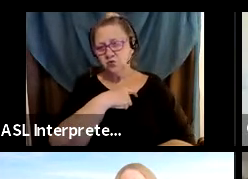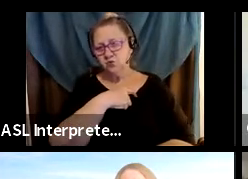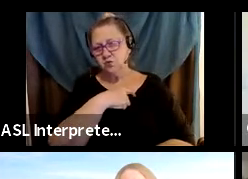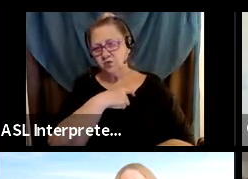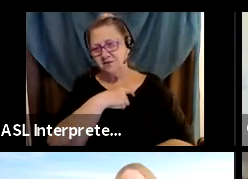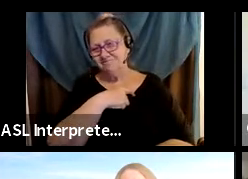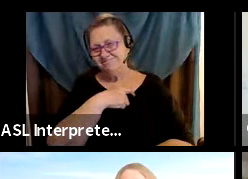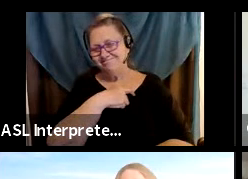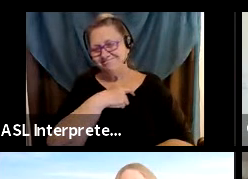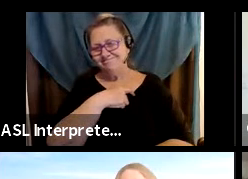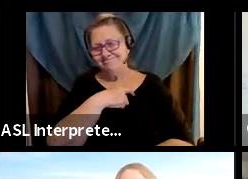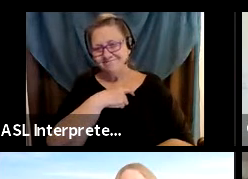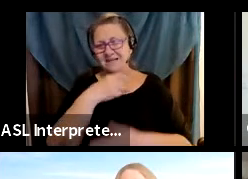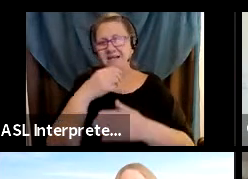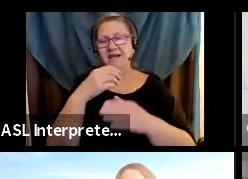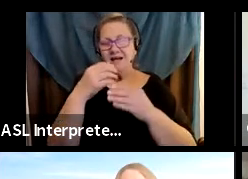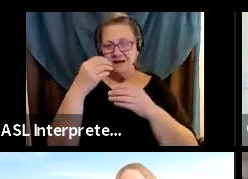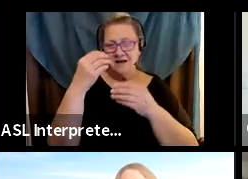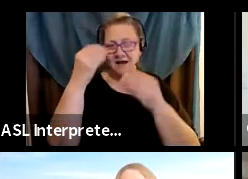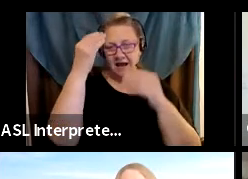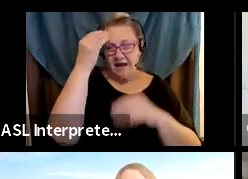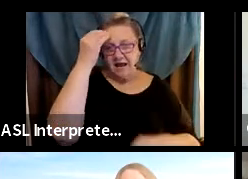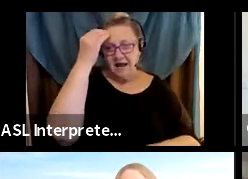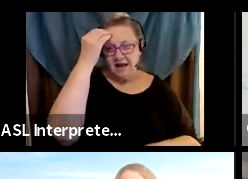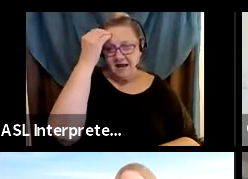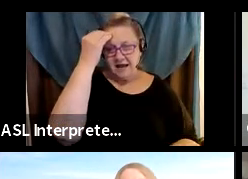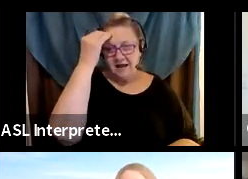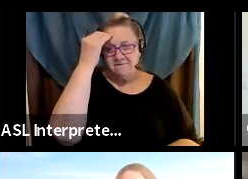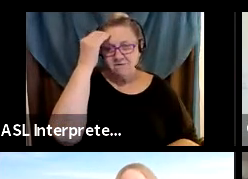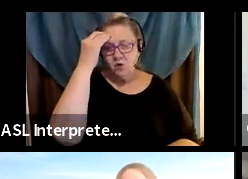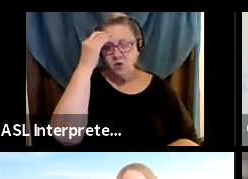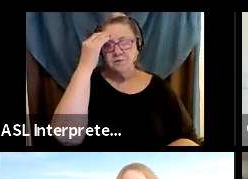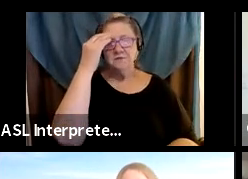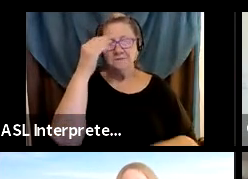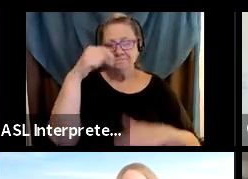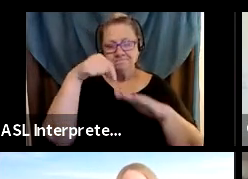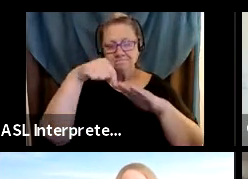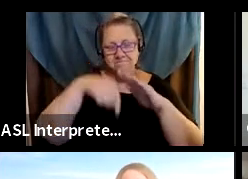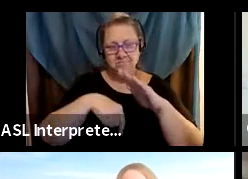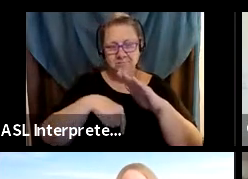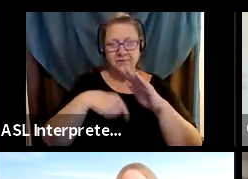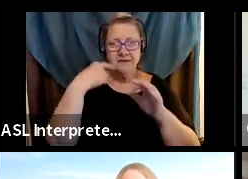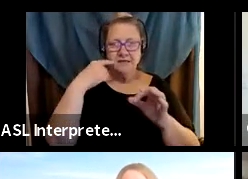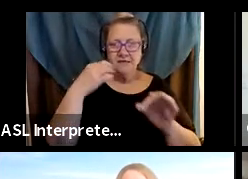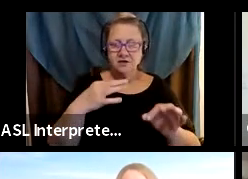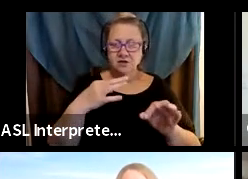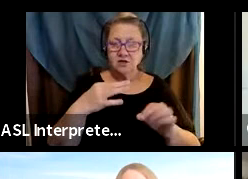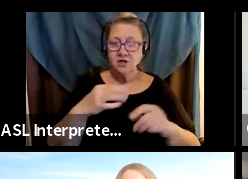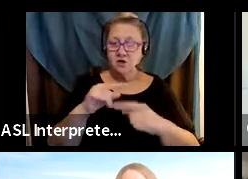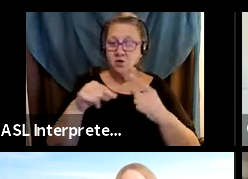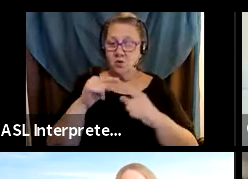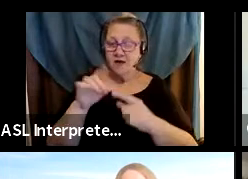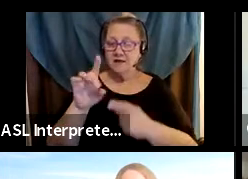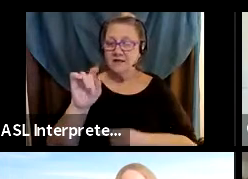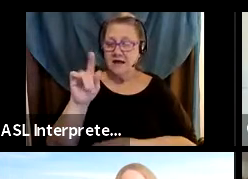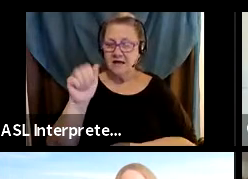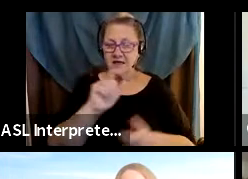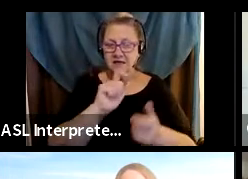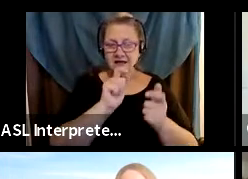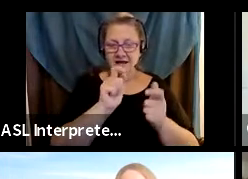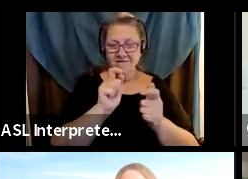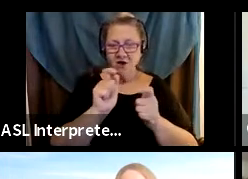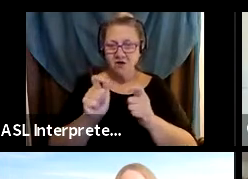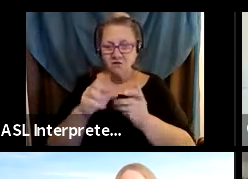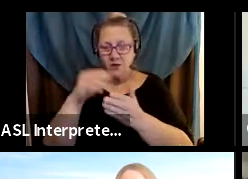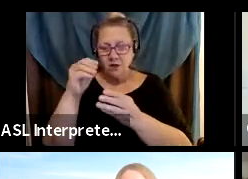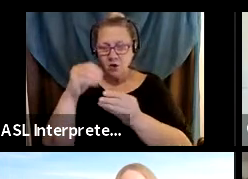informed evidence-based decision on 6 cases. So as the data evolve and as we continue to learn more, my hope is that we will